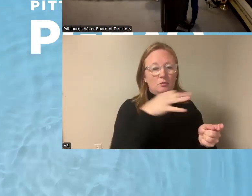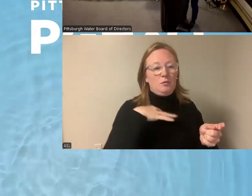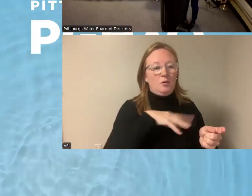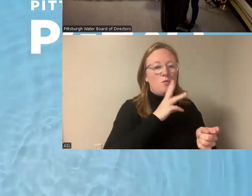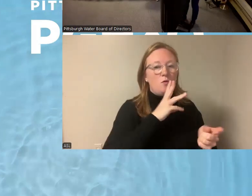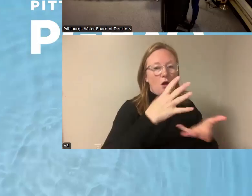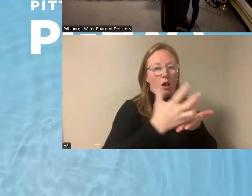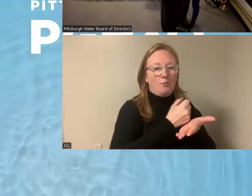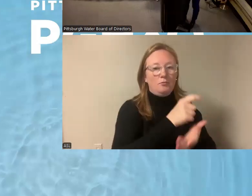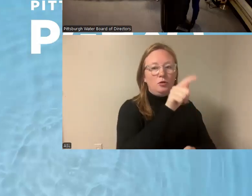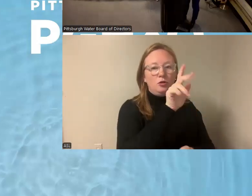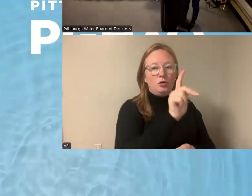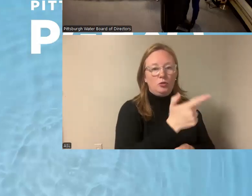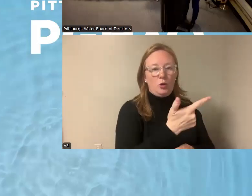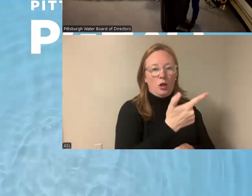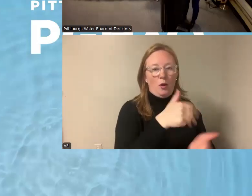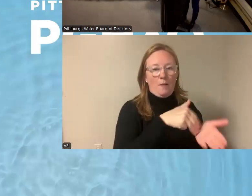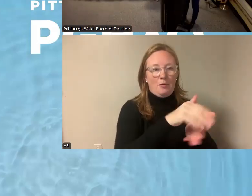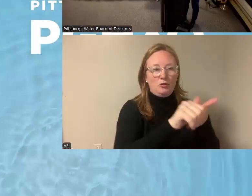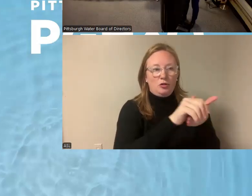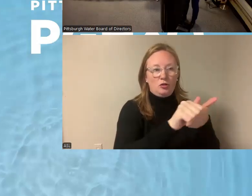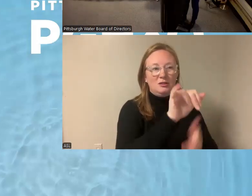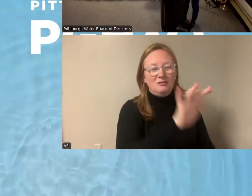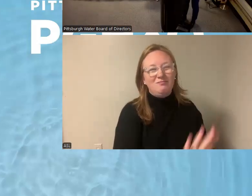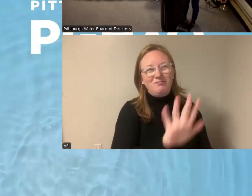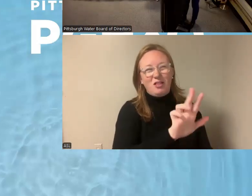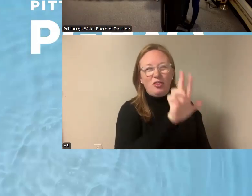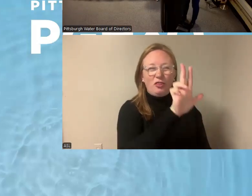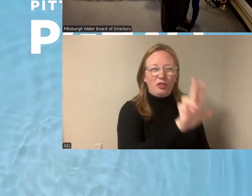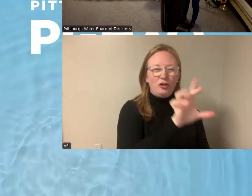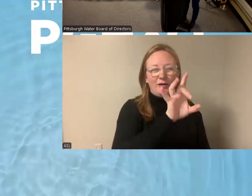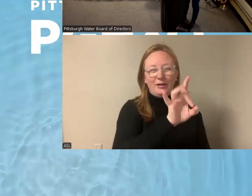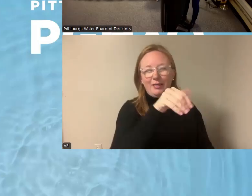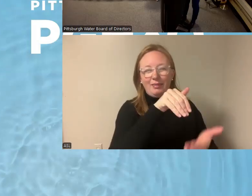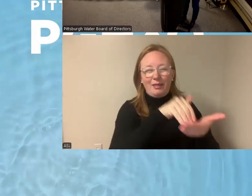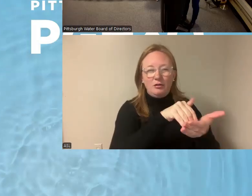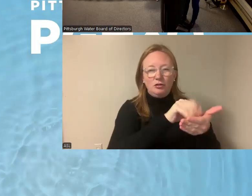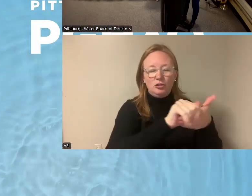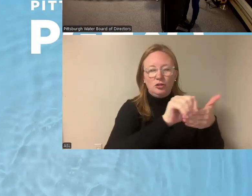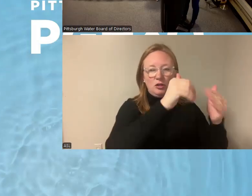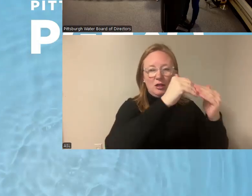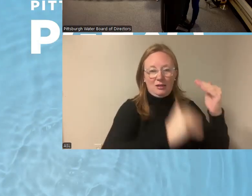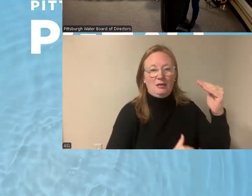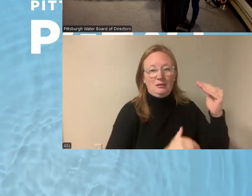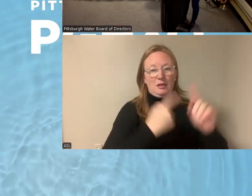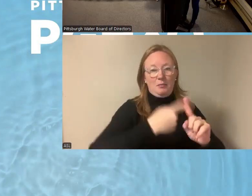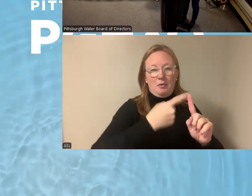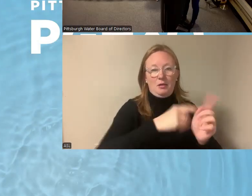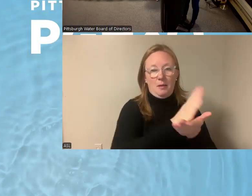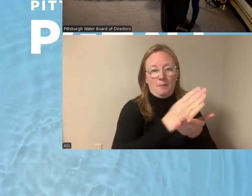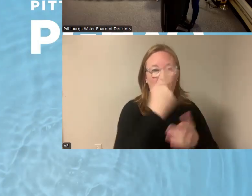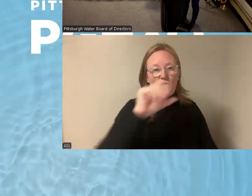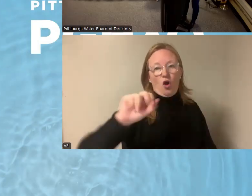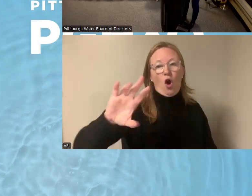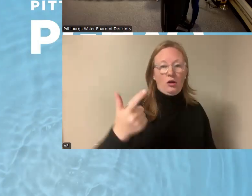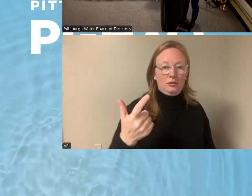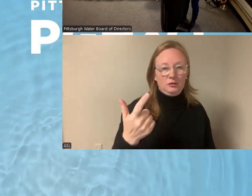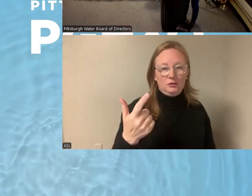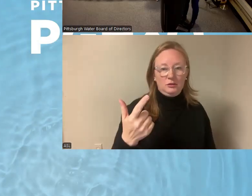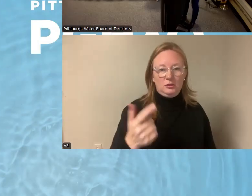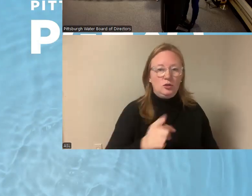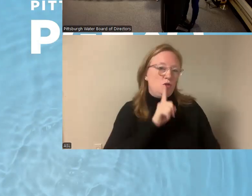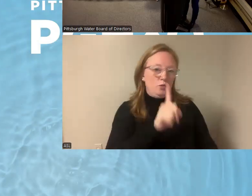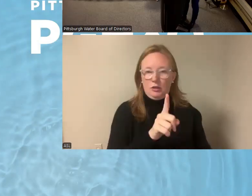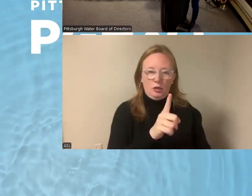about $21 million, which is roughly $38,000 less than the monthly budget for August. So essentially, we're right on